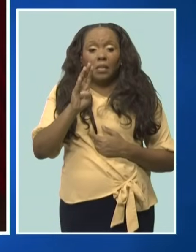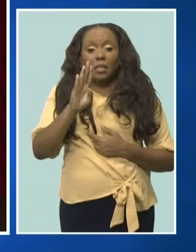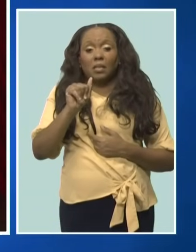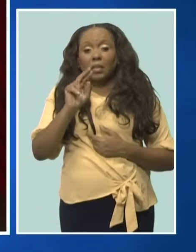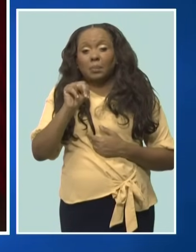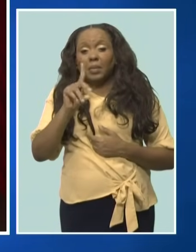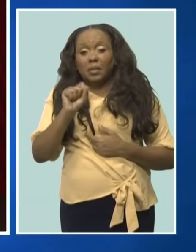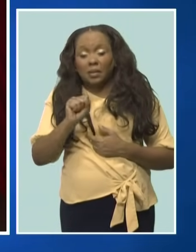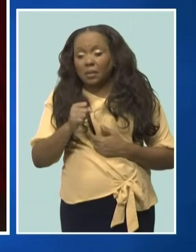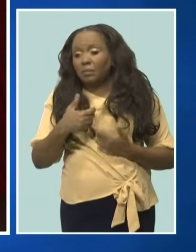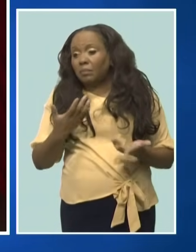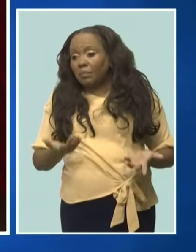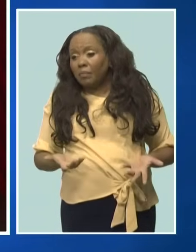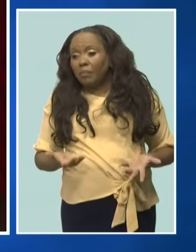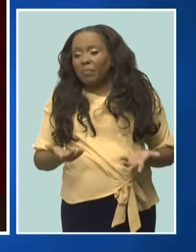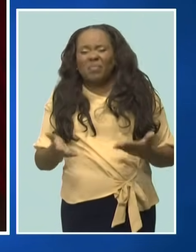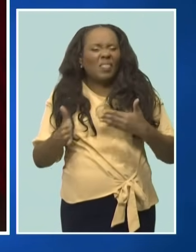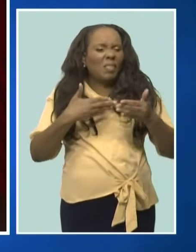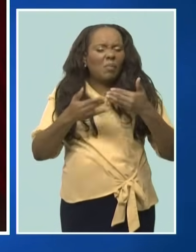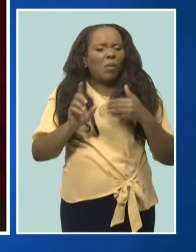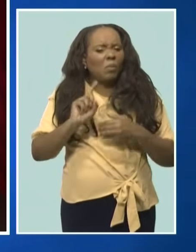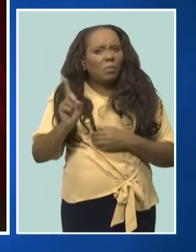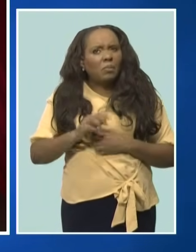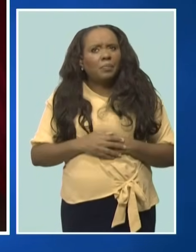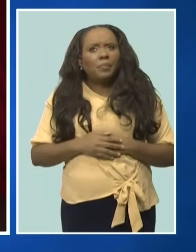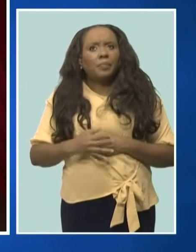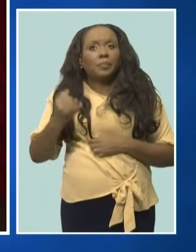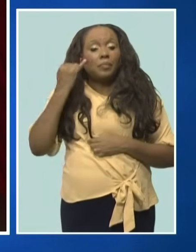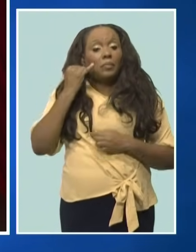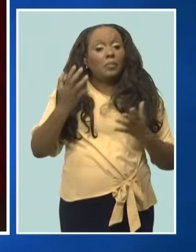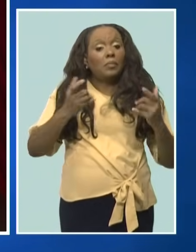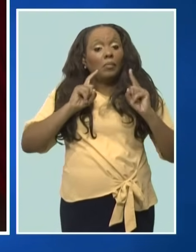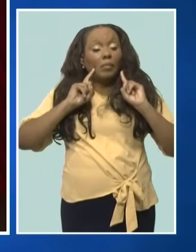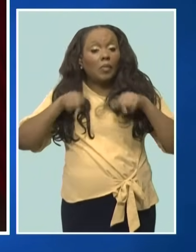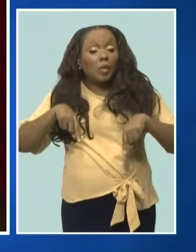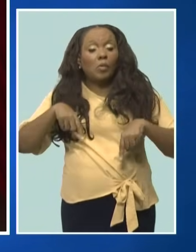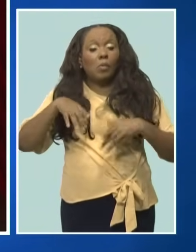should also be able to, if you want to order a piece of pork